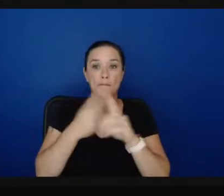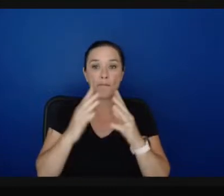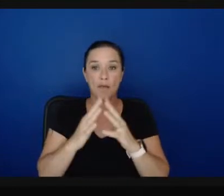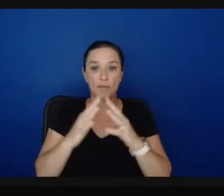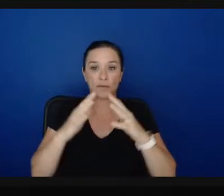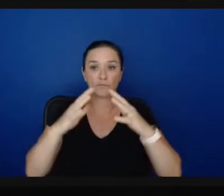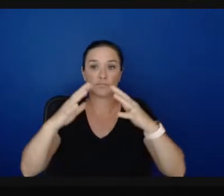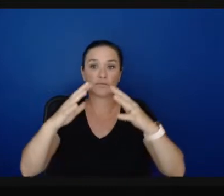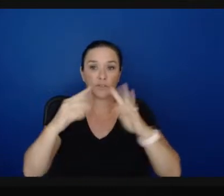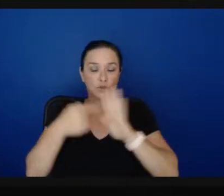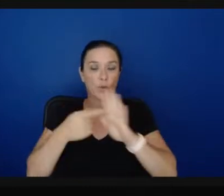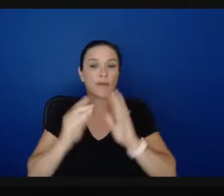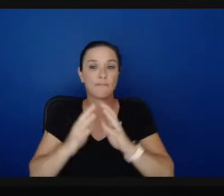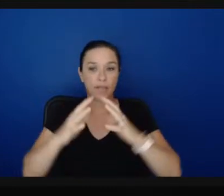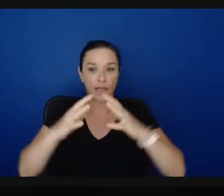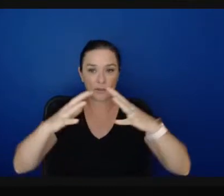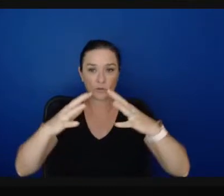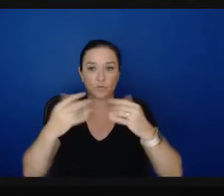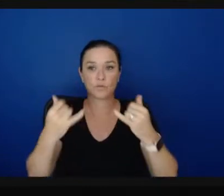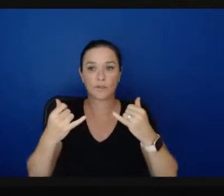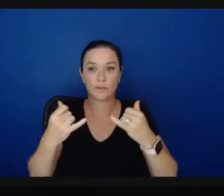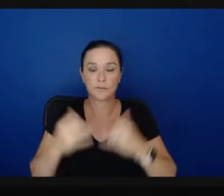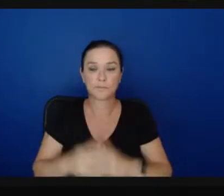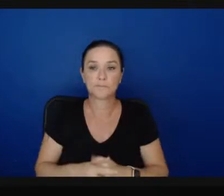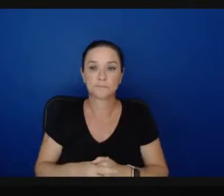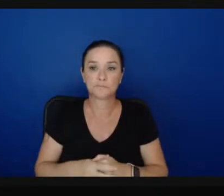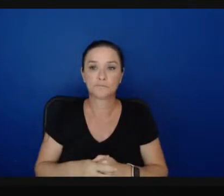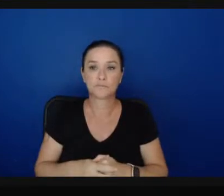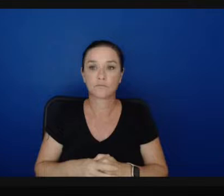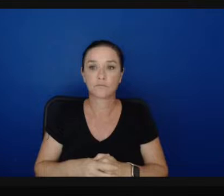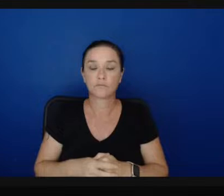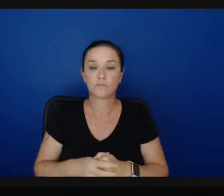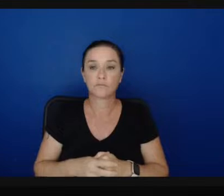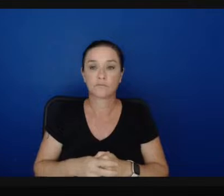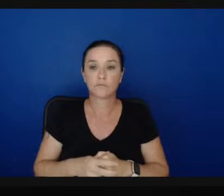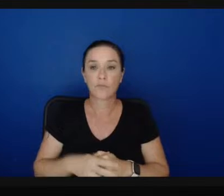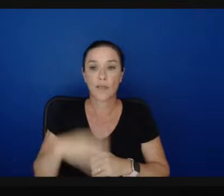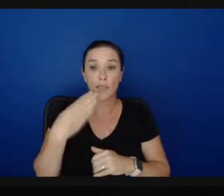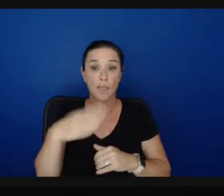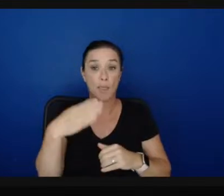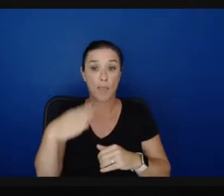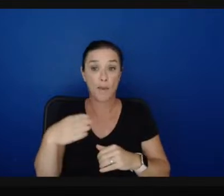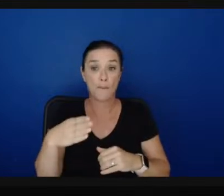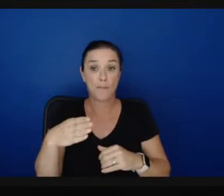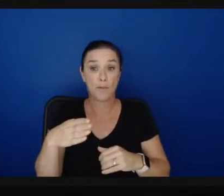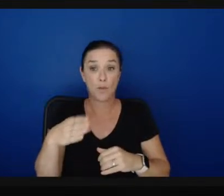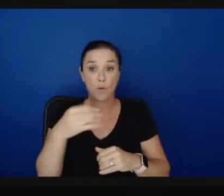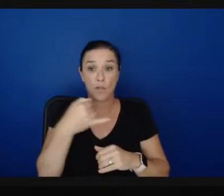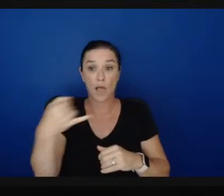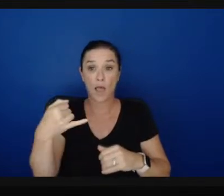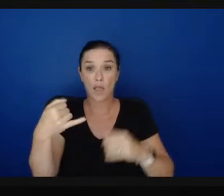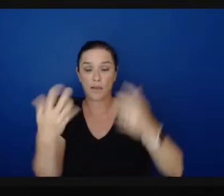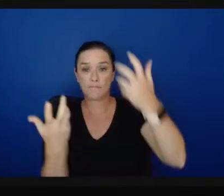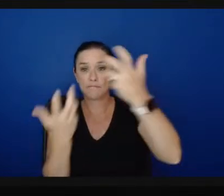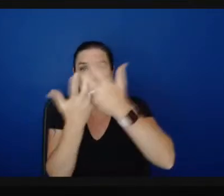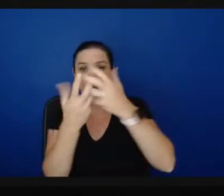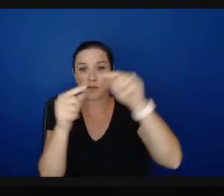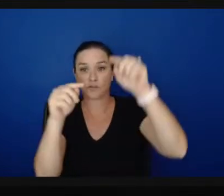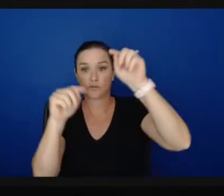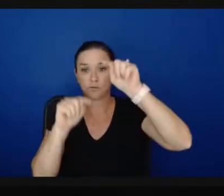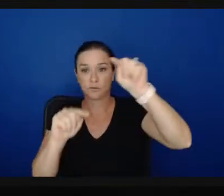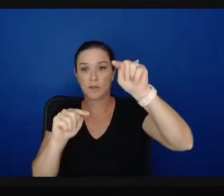here at Halemaʻumaʻu. Right, this blue line being equivalent to this one at the Sandhill station, but